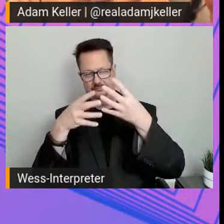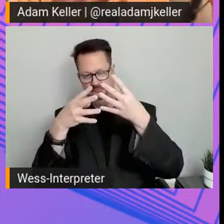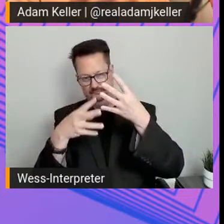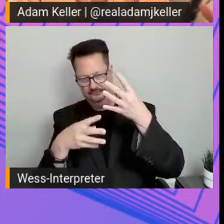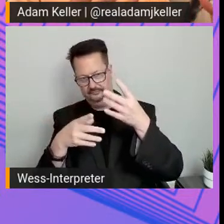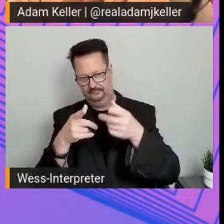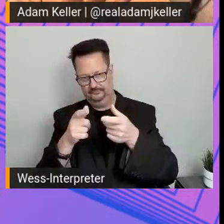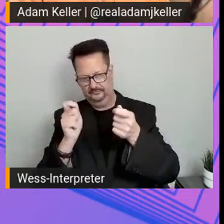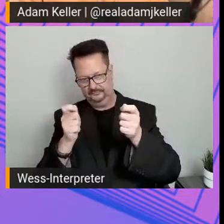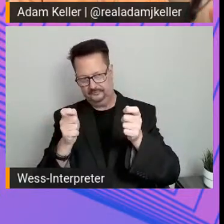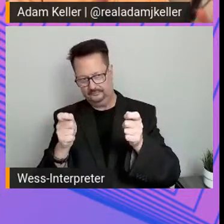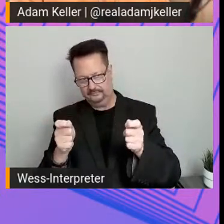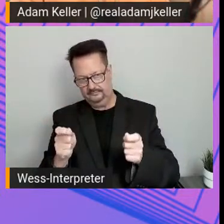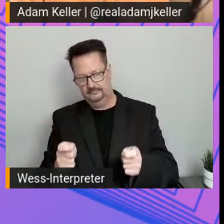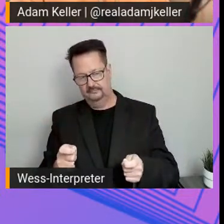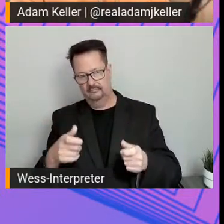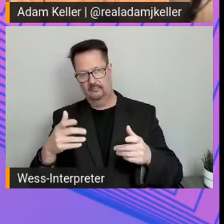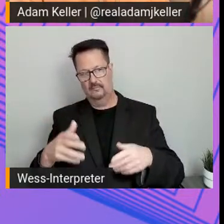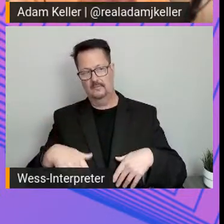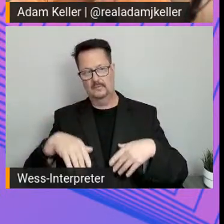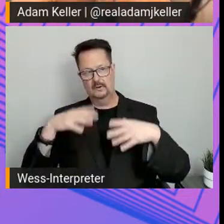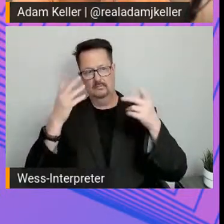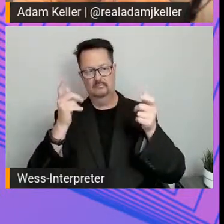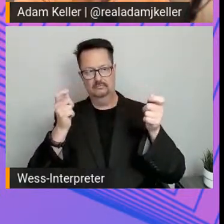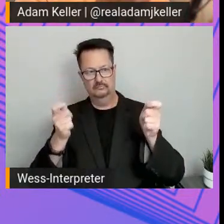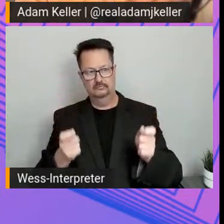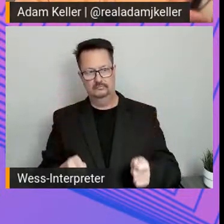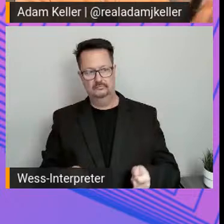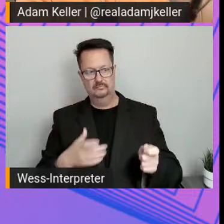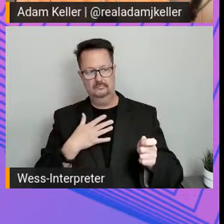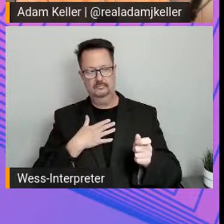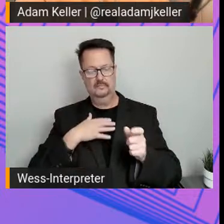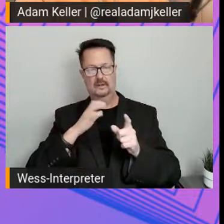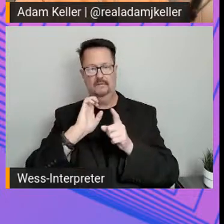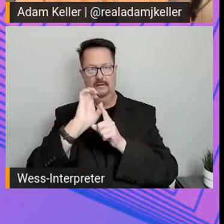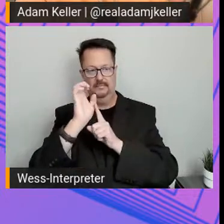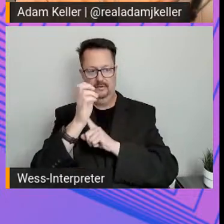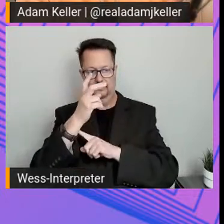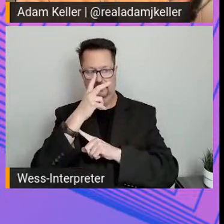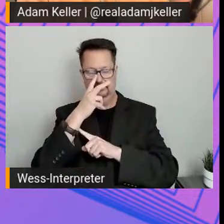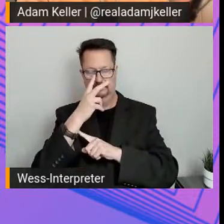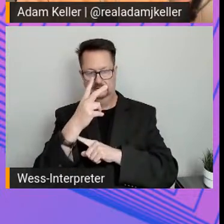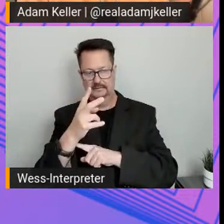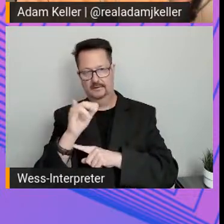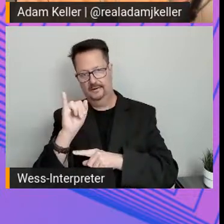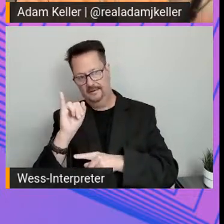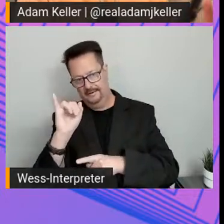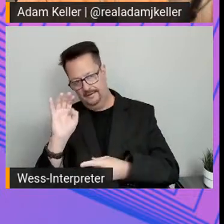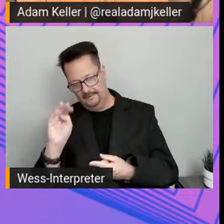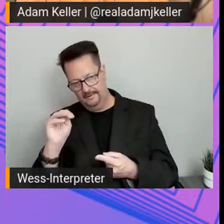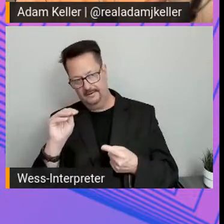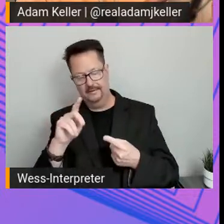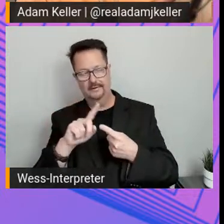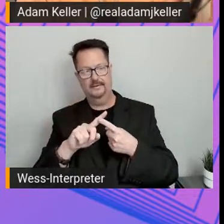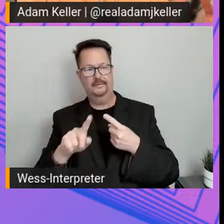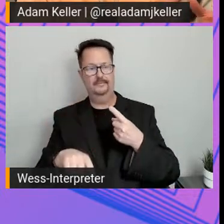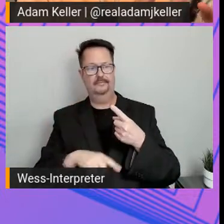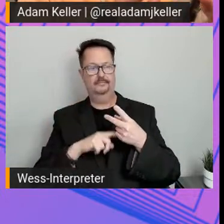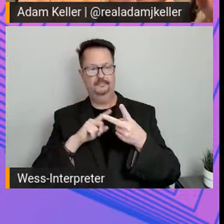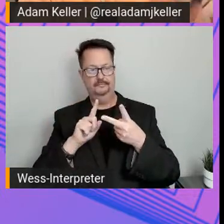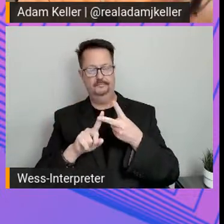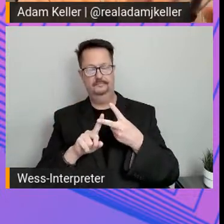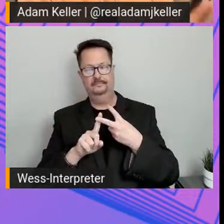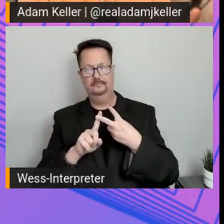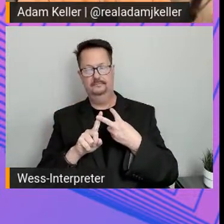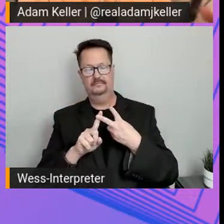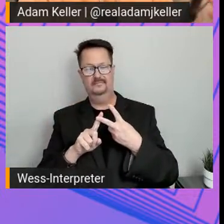what changes I'm proposing to my environment. So you can see IAM changes, the policies, and it's